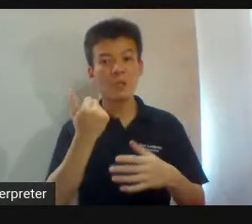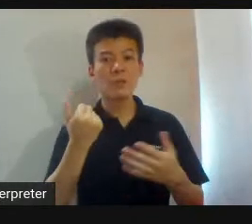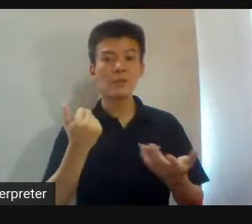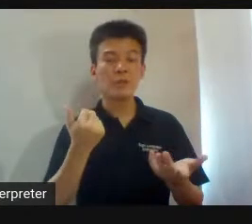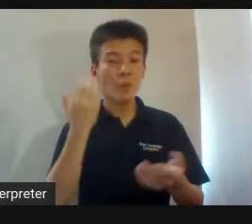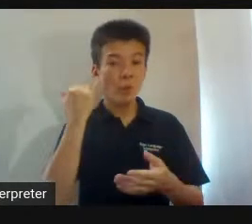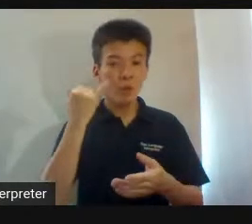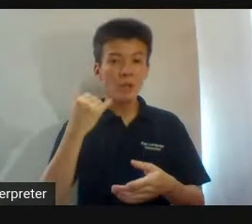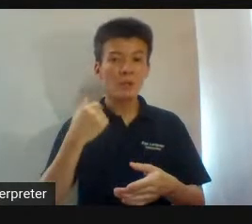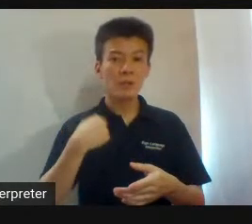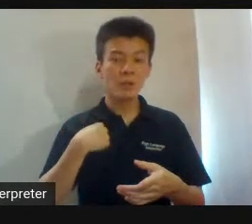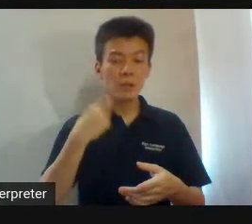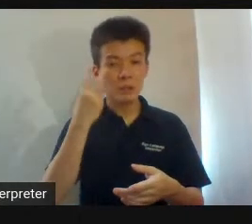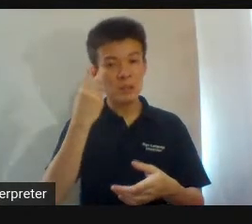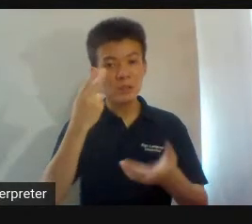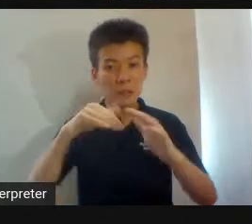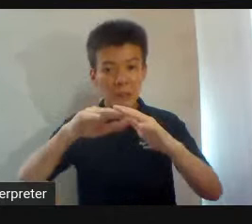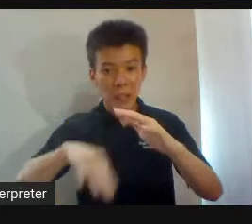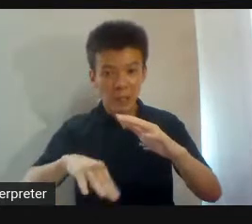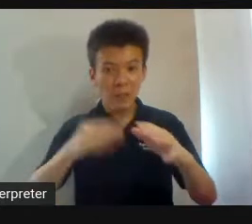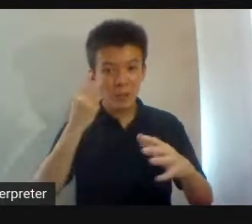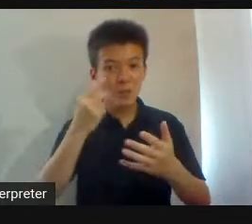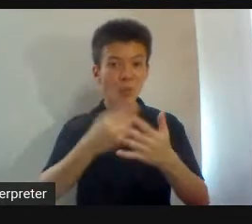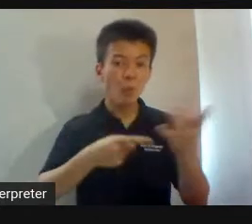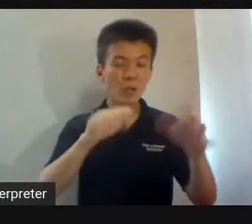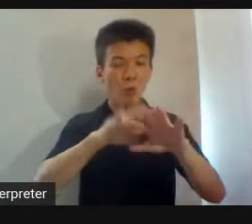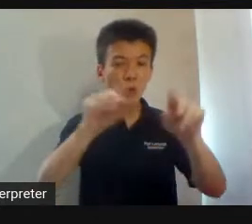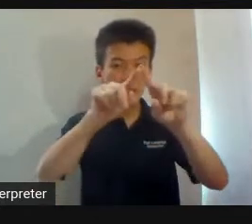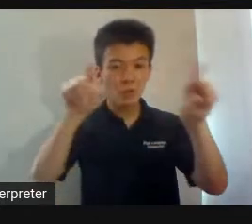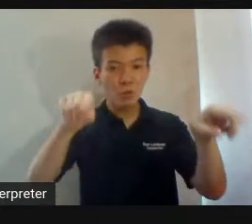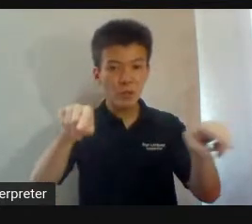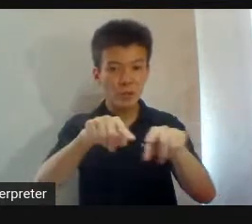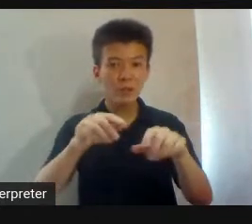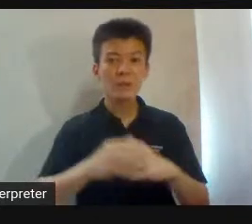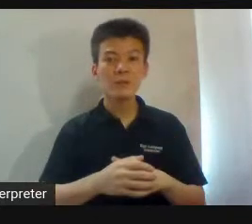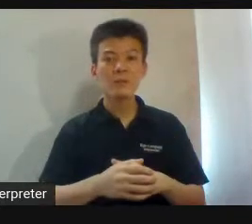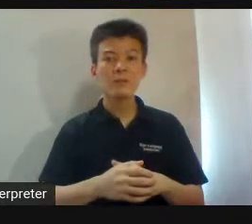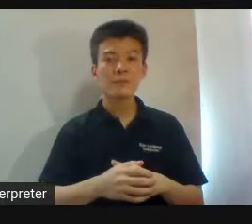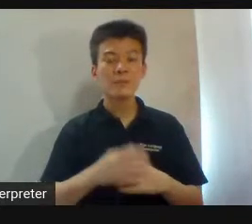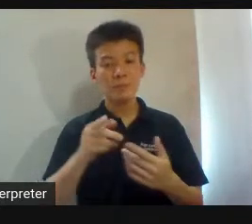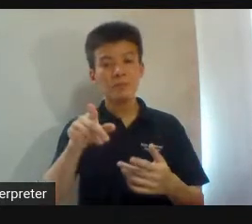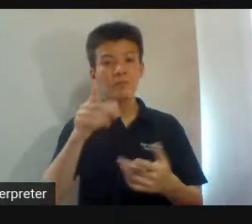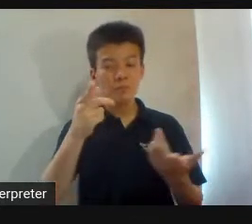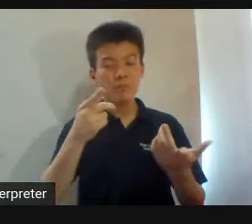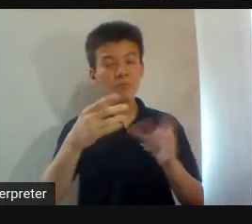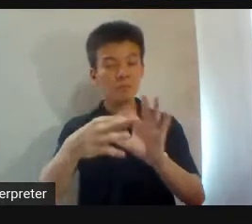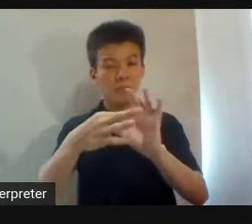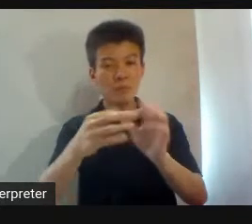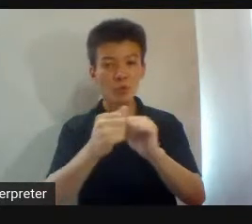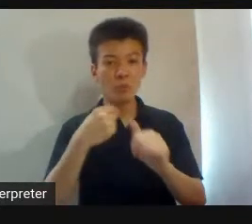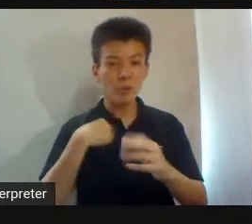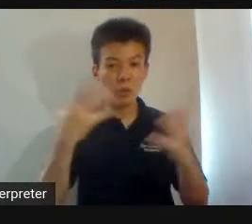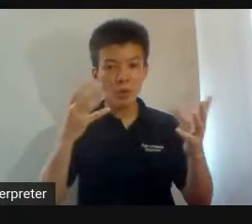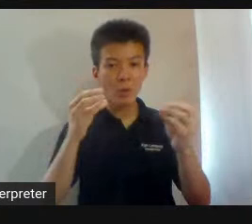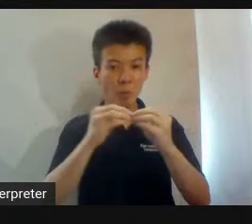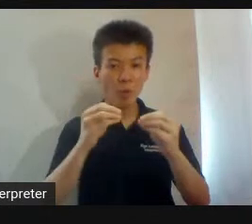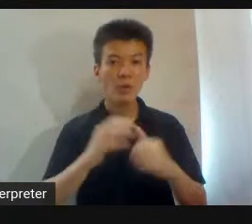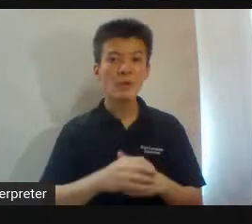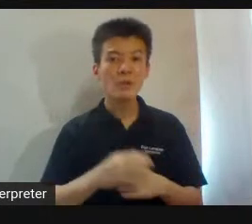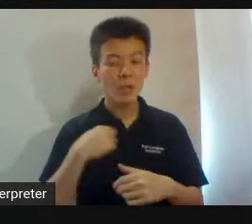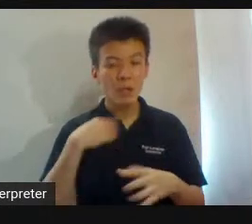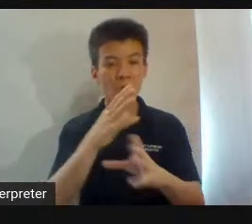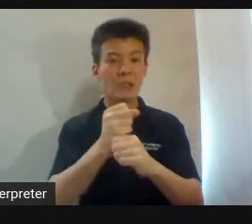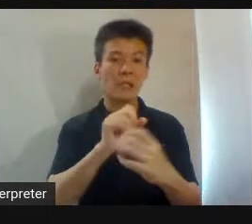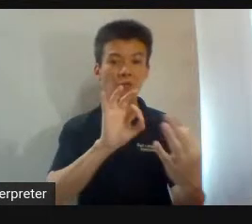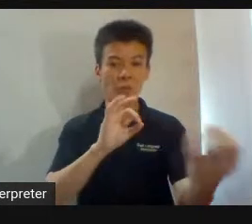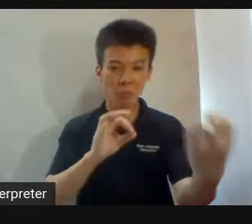simply because I see less. I just see what's in the screen. And I found that they resonate with me a lot more as well. Like, I get feedback